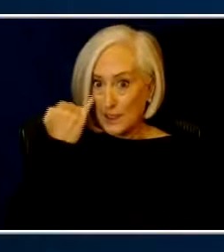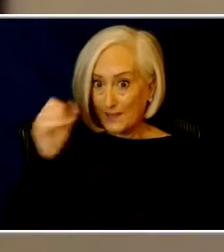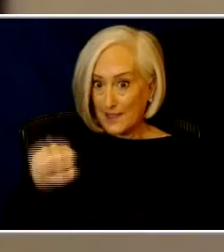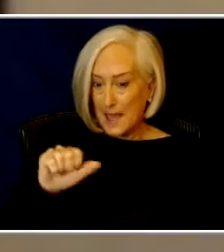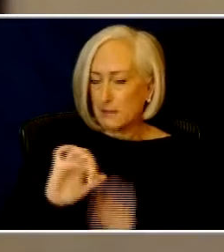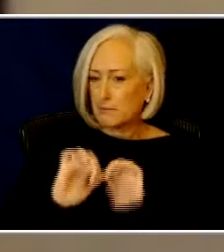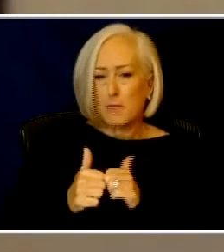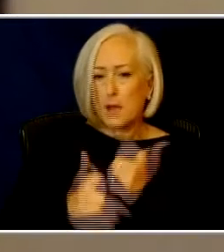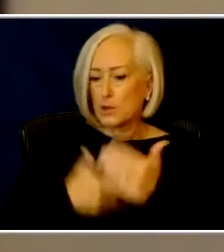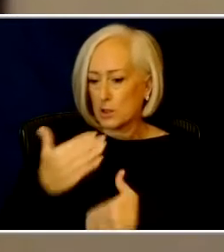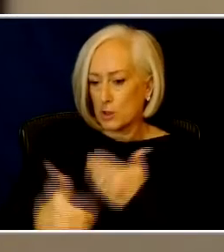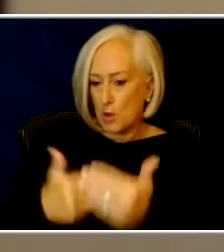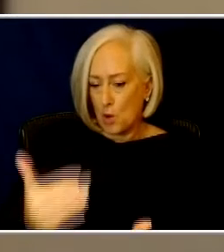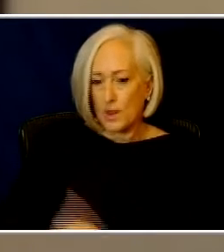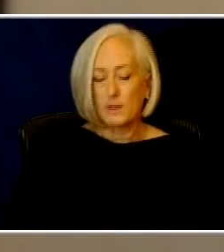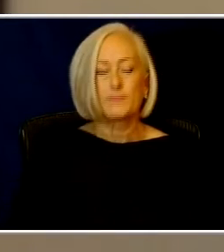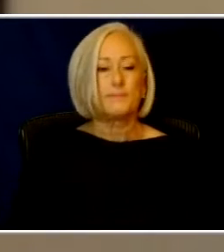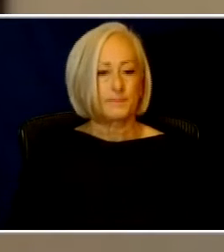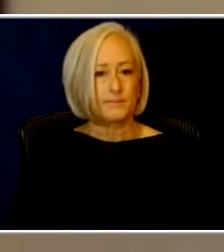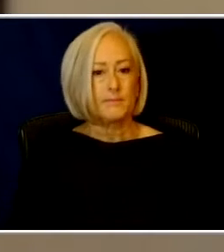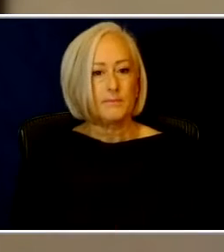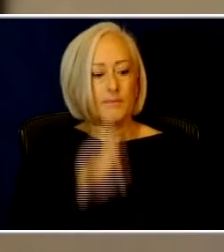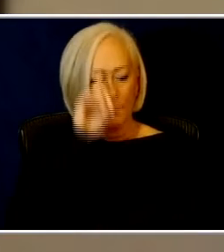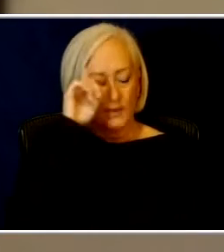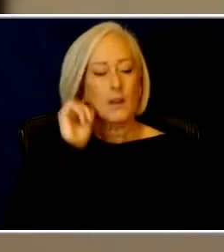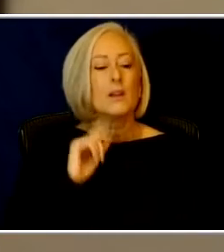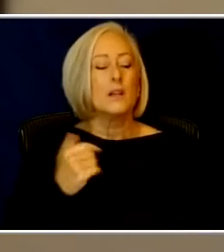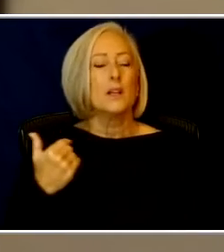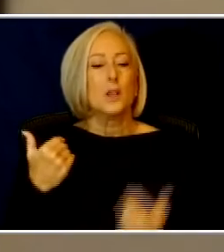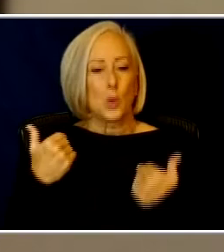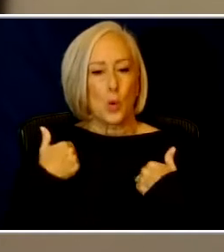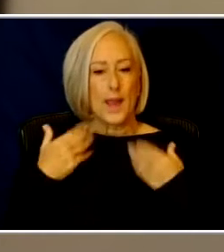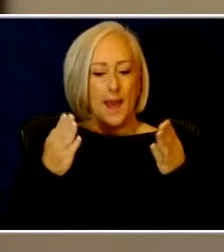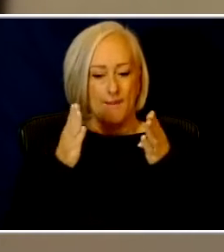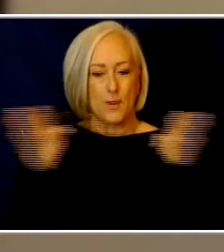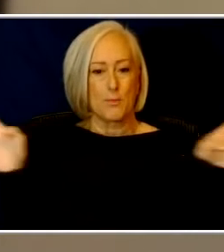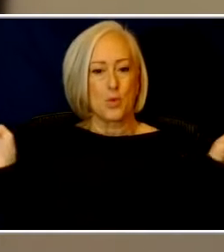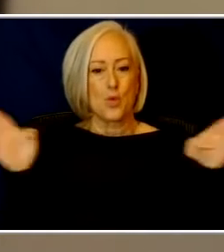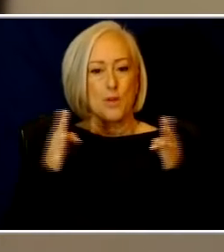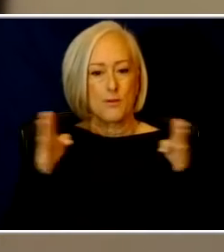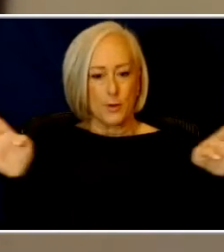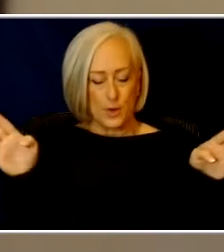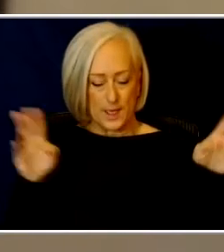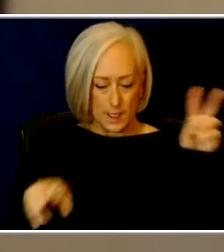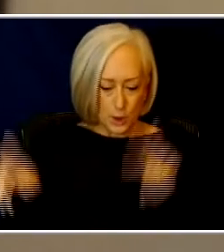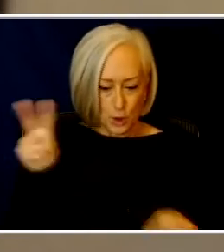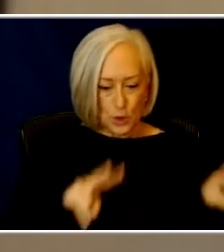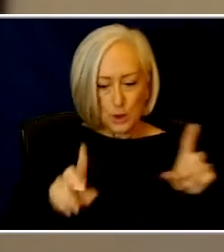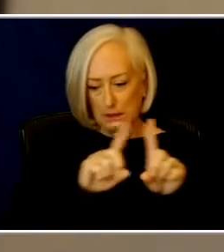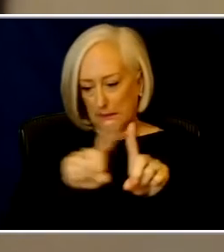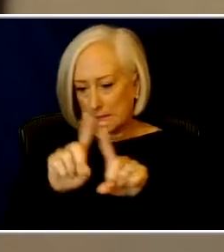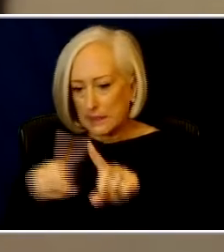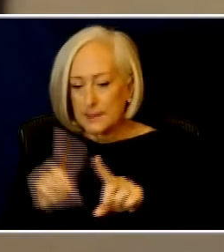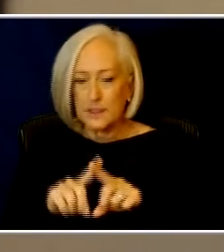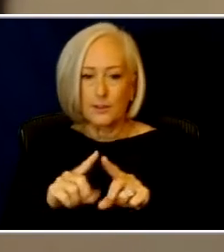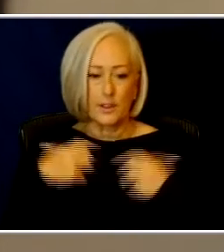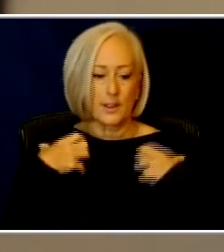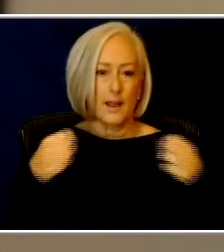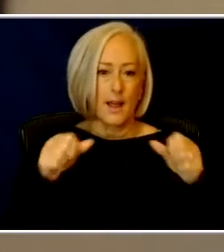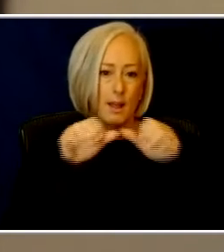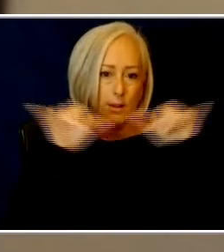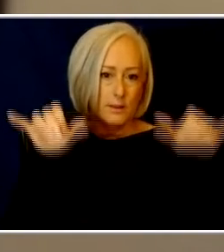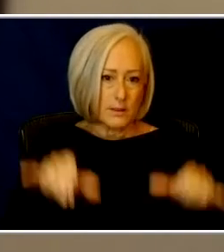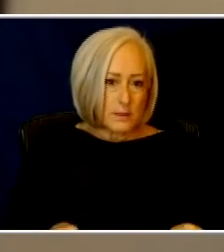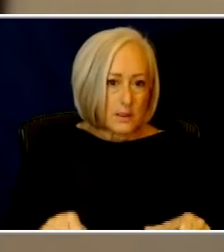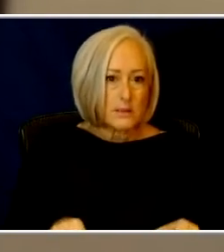know, we do from a periphery, and we have conversations around the nation with different health systems and different state governments, and